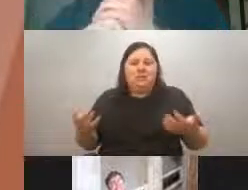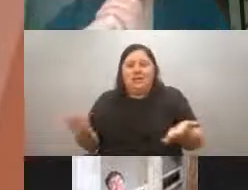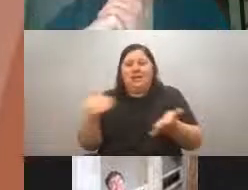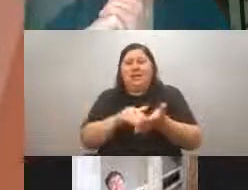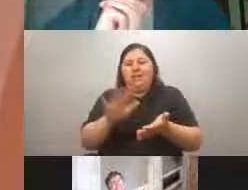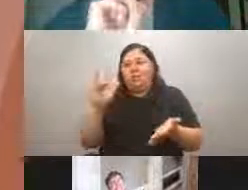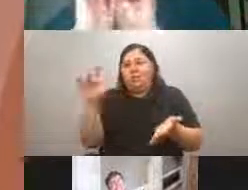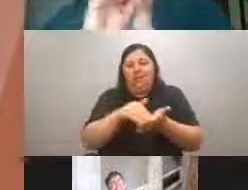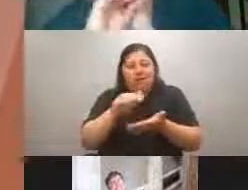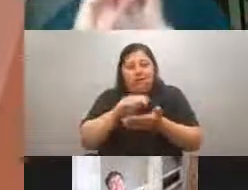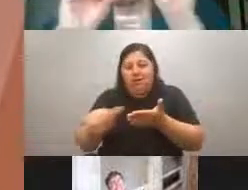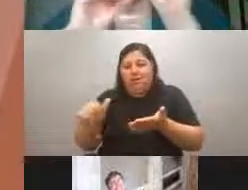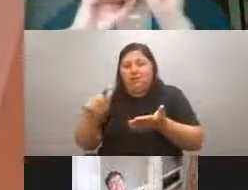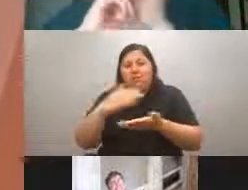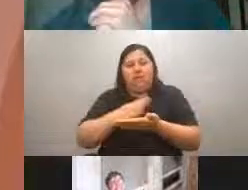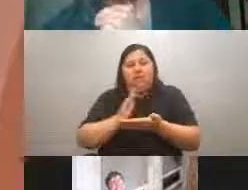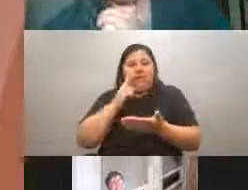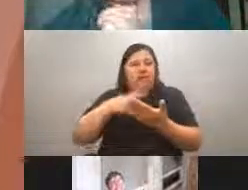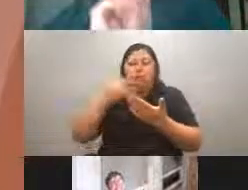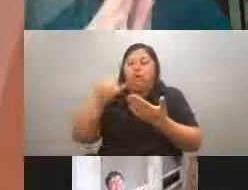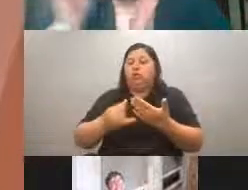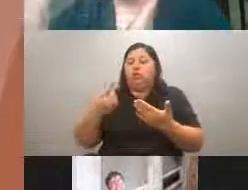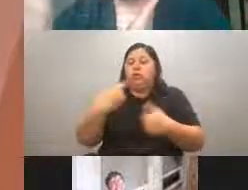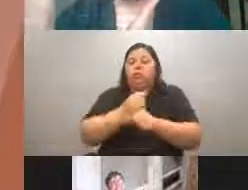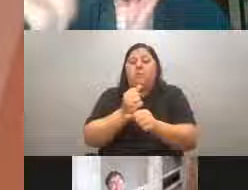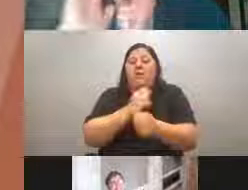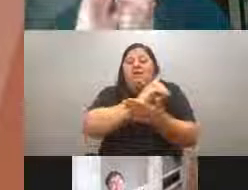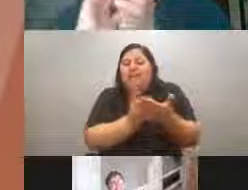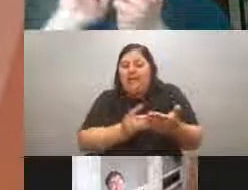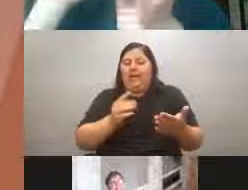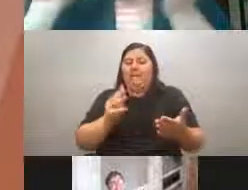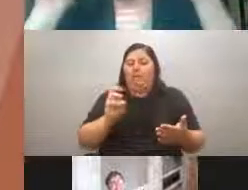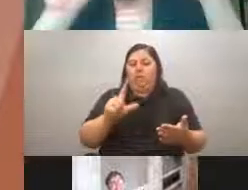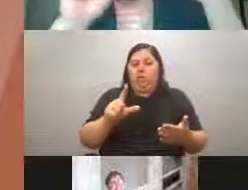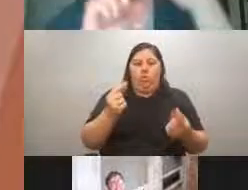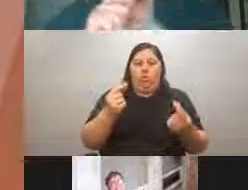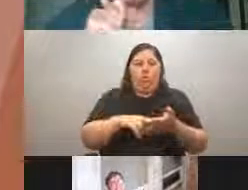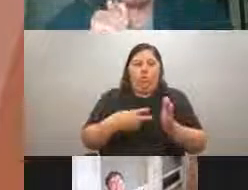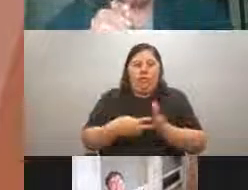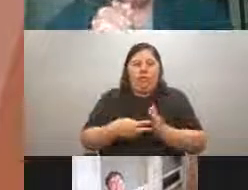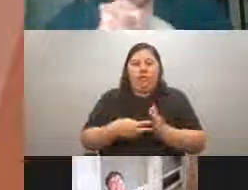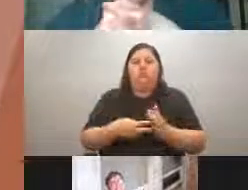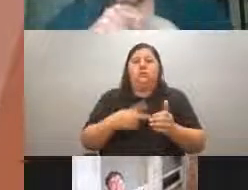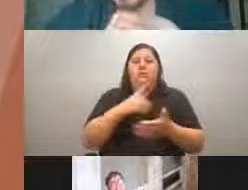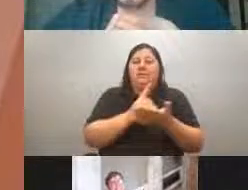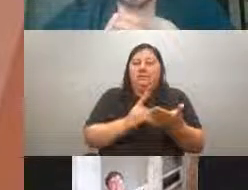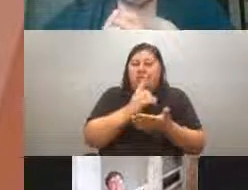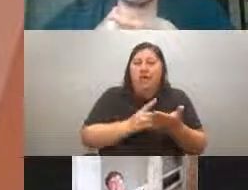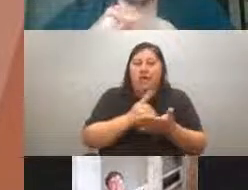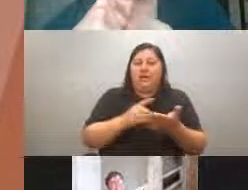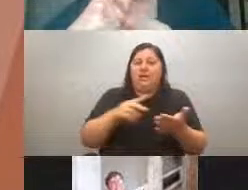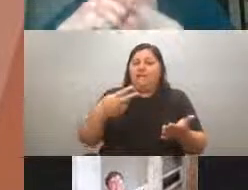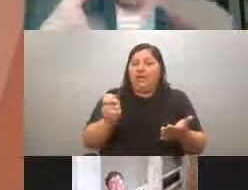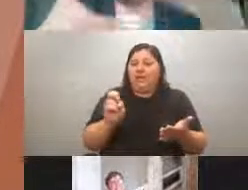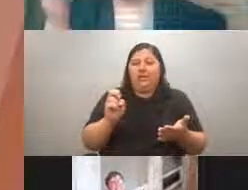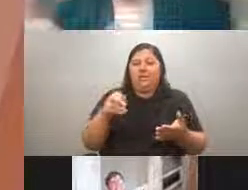25,000 is the project budget, which is just to create the mural design. And what that exactly means is that it's inclusive of design phase expenses,